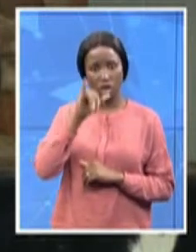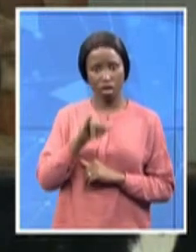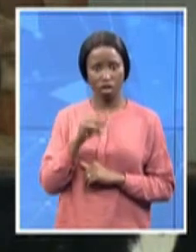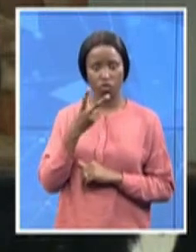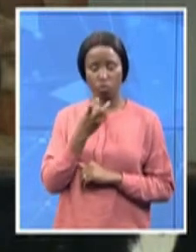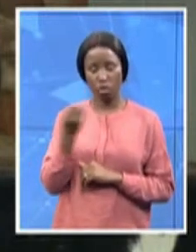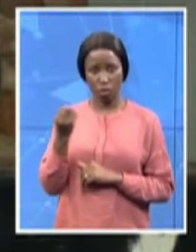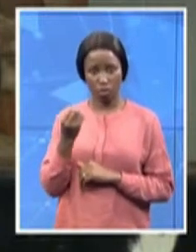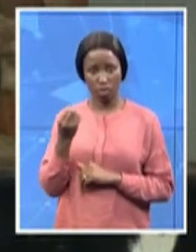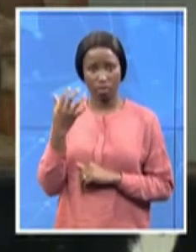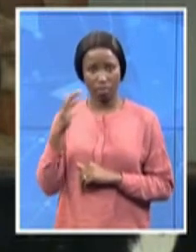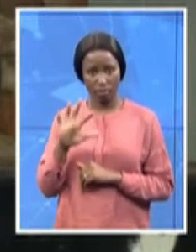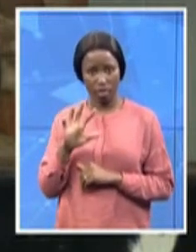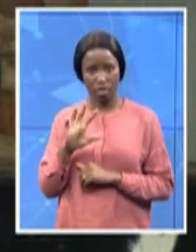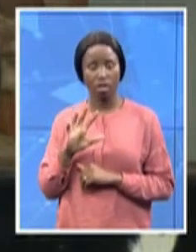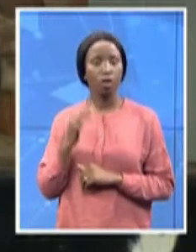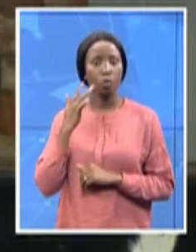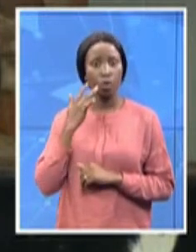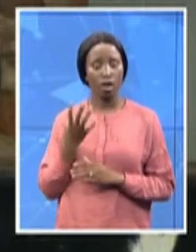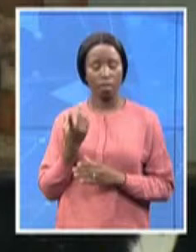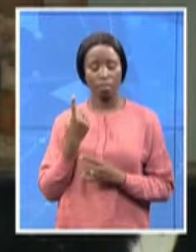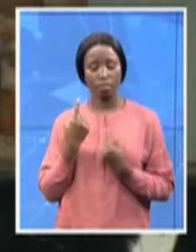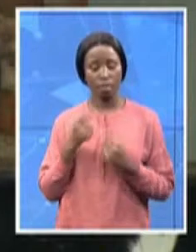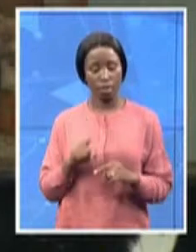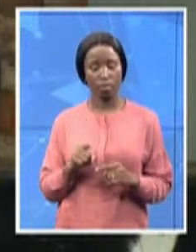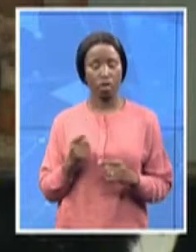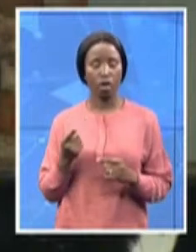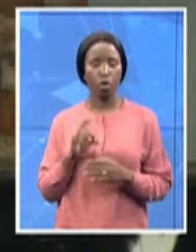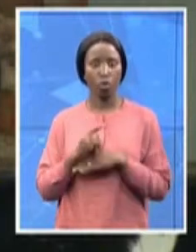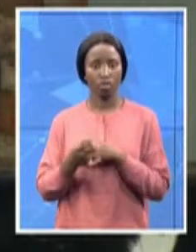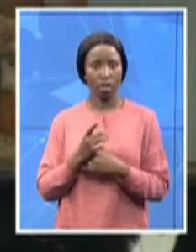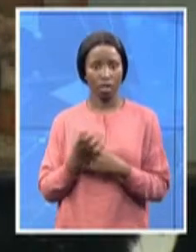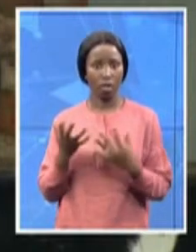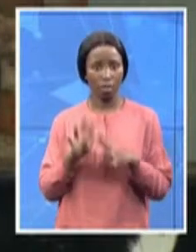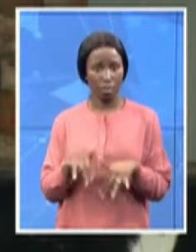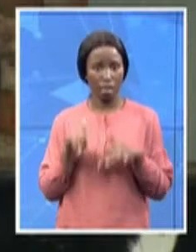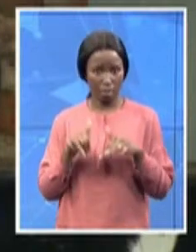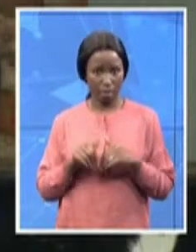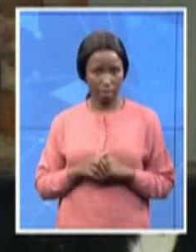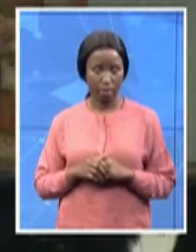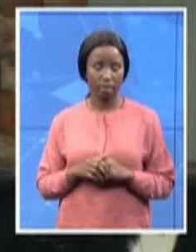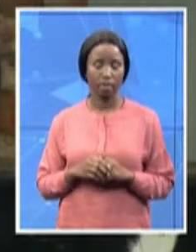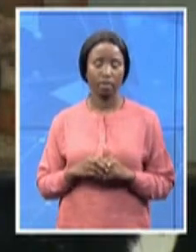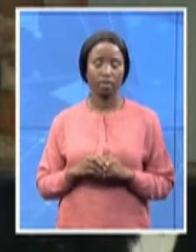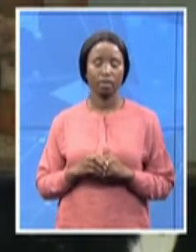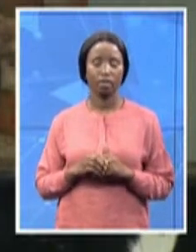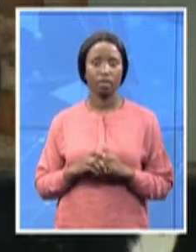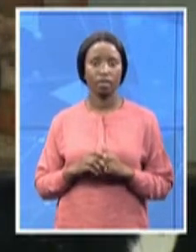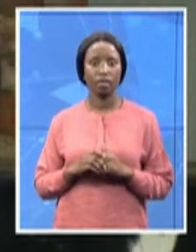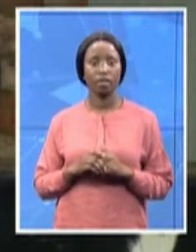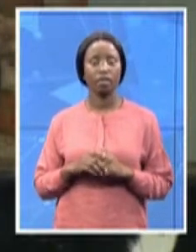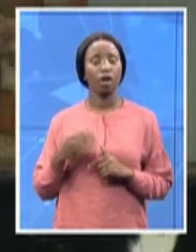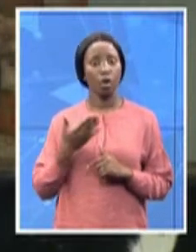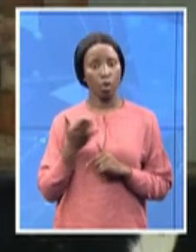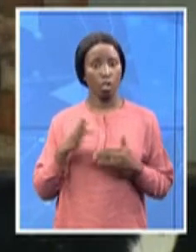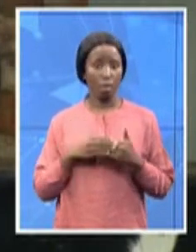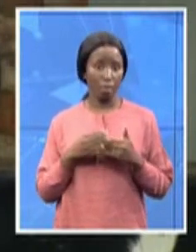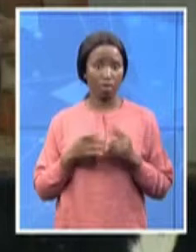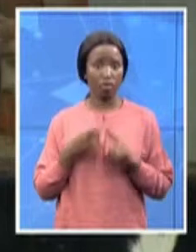Parliament. The code applies to all members of the National Executive, including the